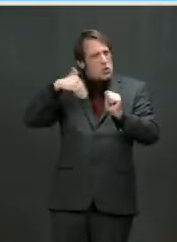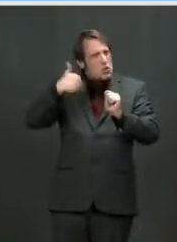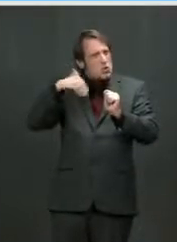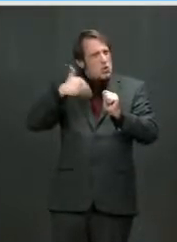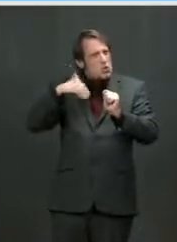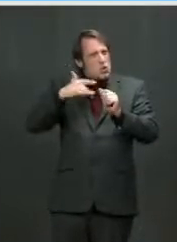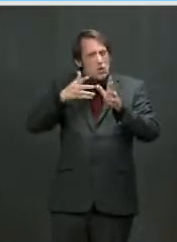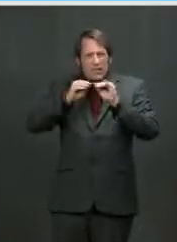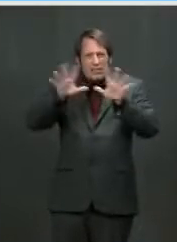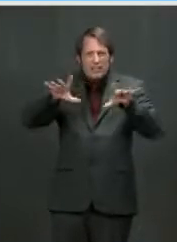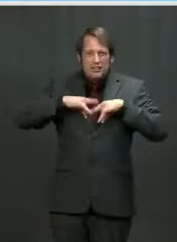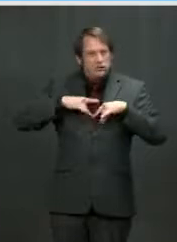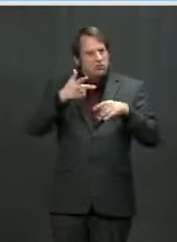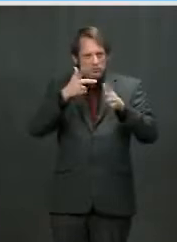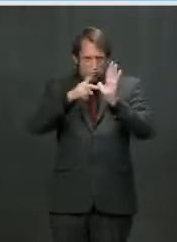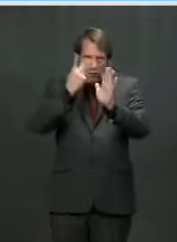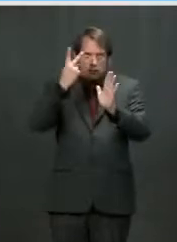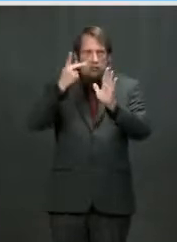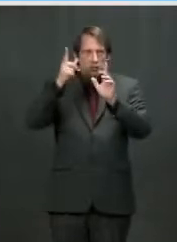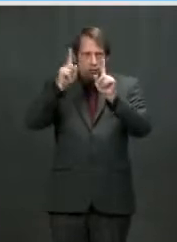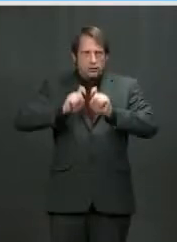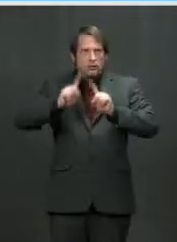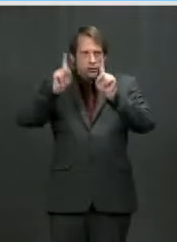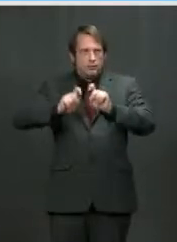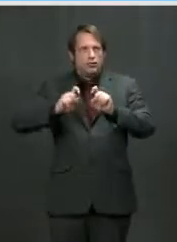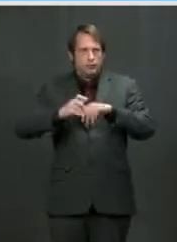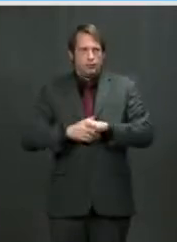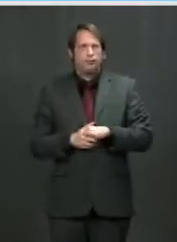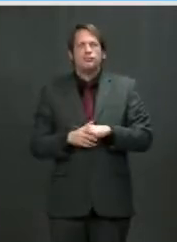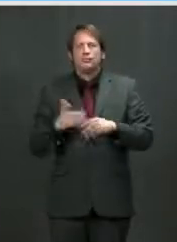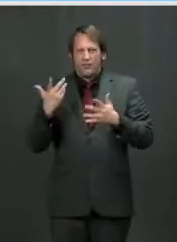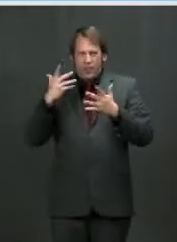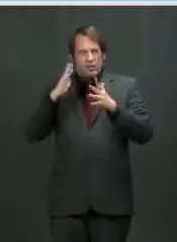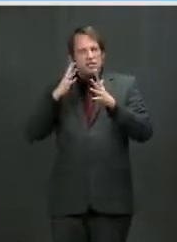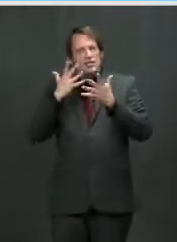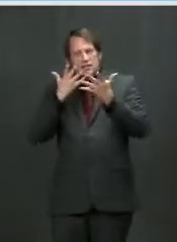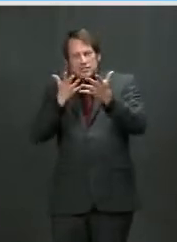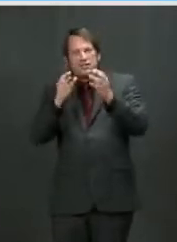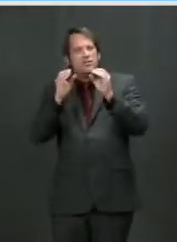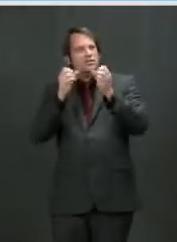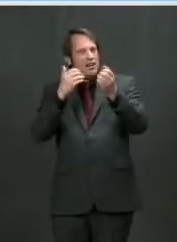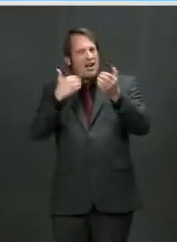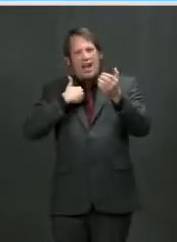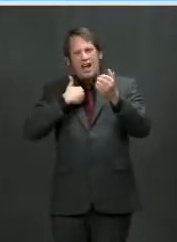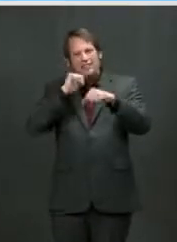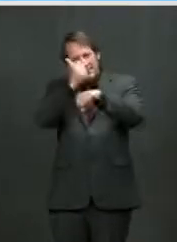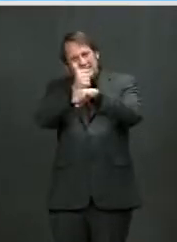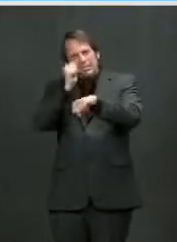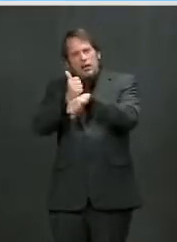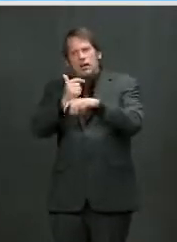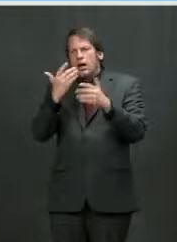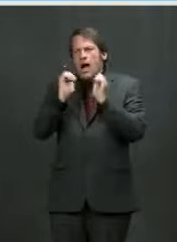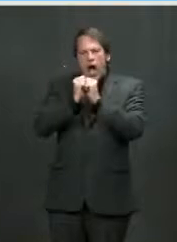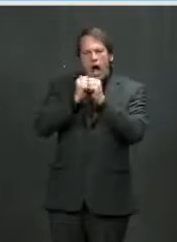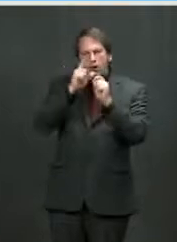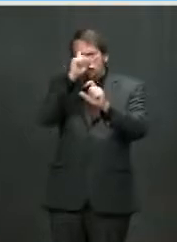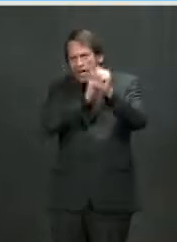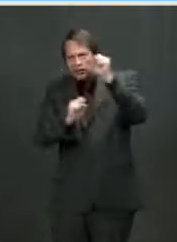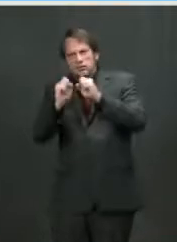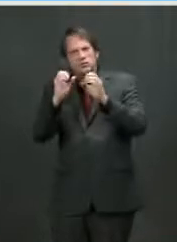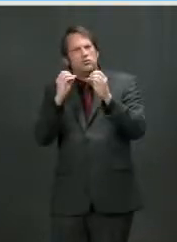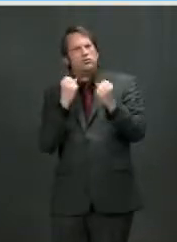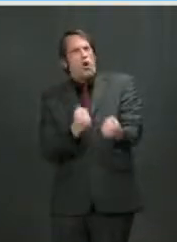And I would advocate for sort of stronger mitigation strategies as you you note, to sort of decrease the